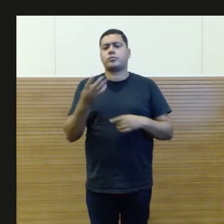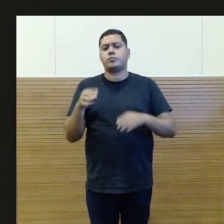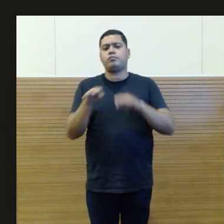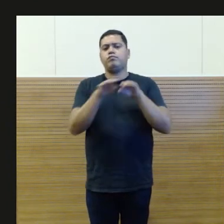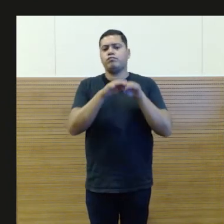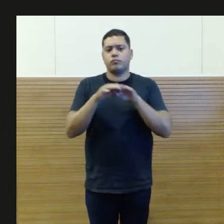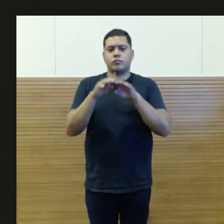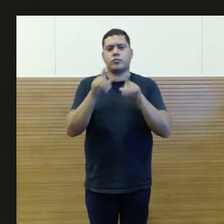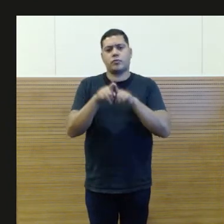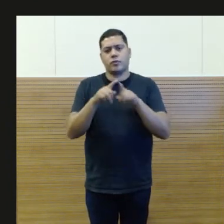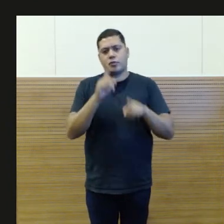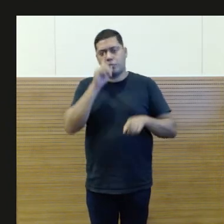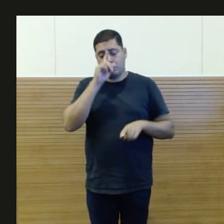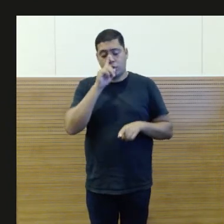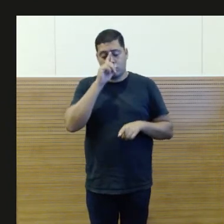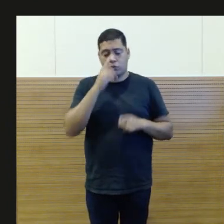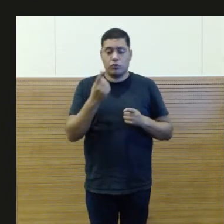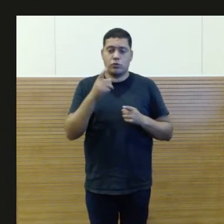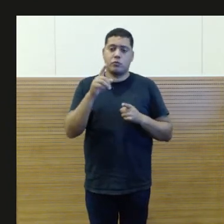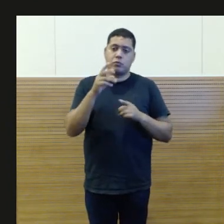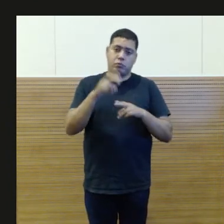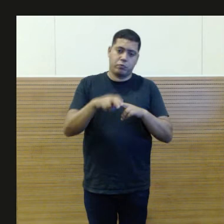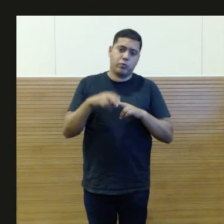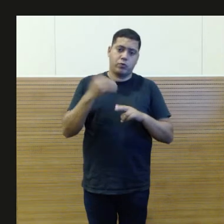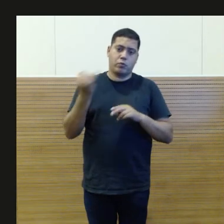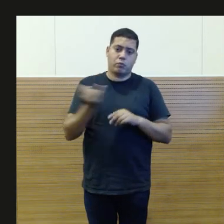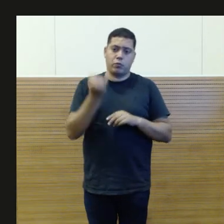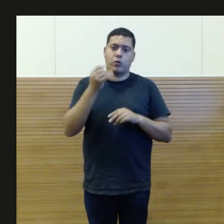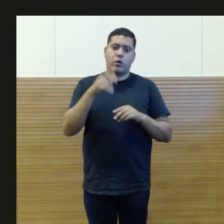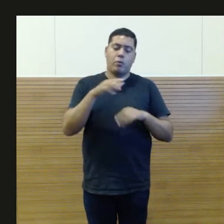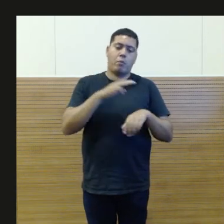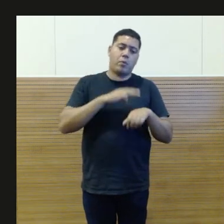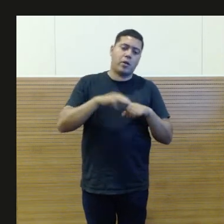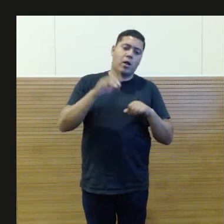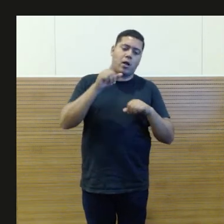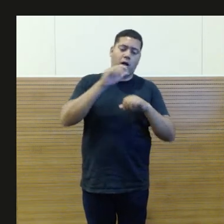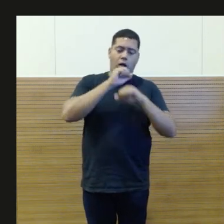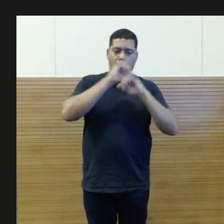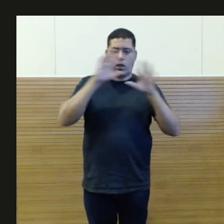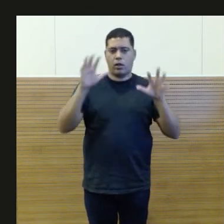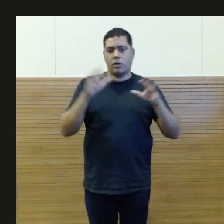the 2 guides. And more recently, here in the Ministry of Health of Brazil, we have an app,